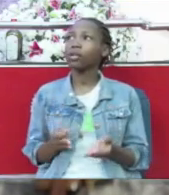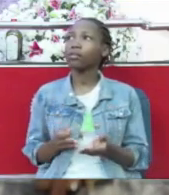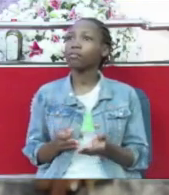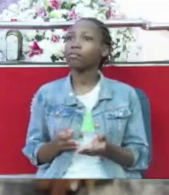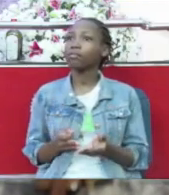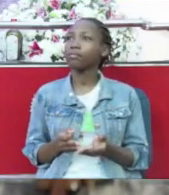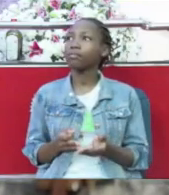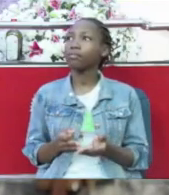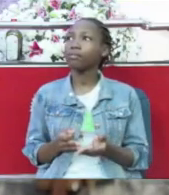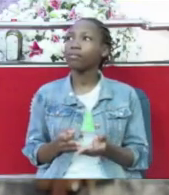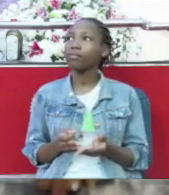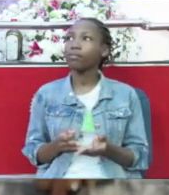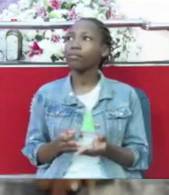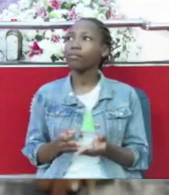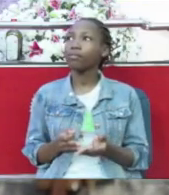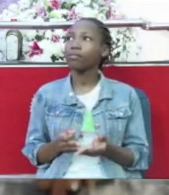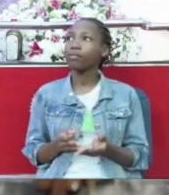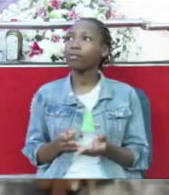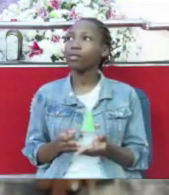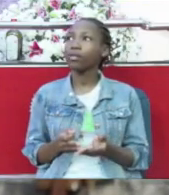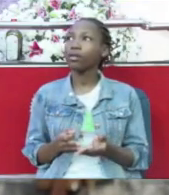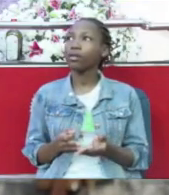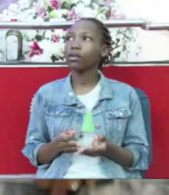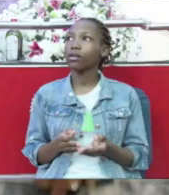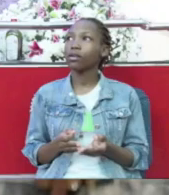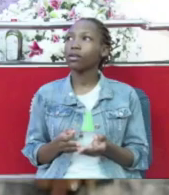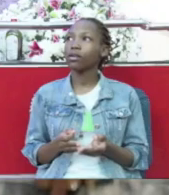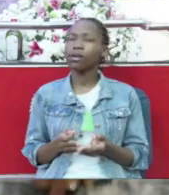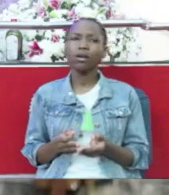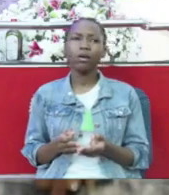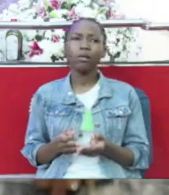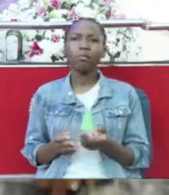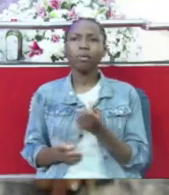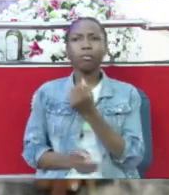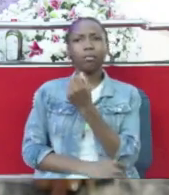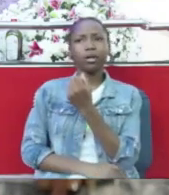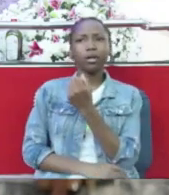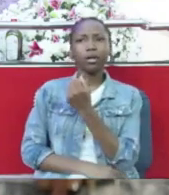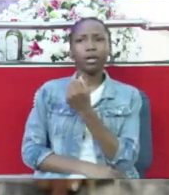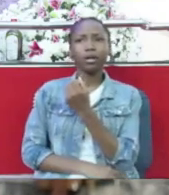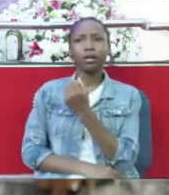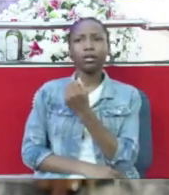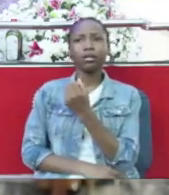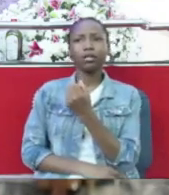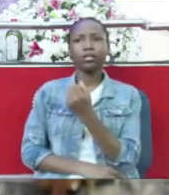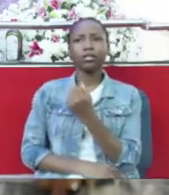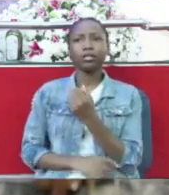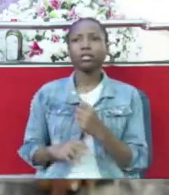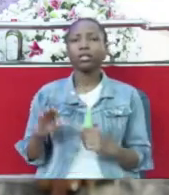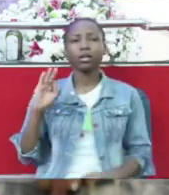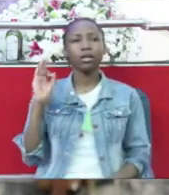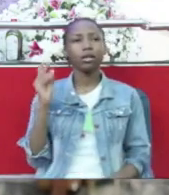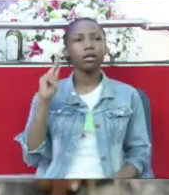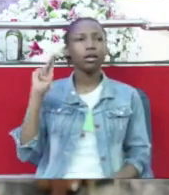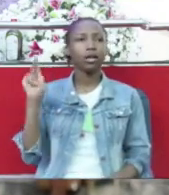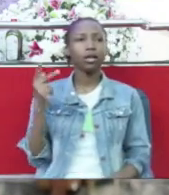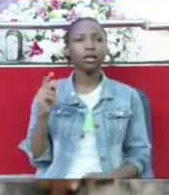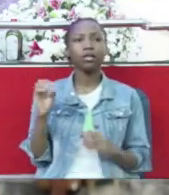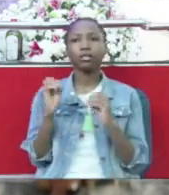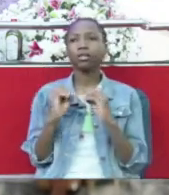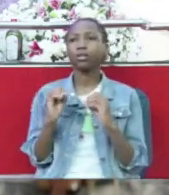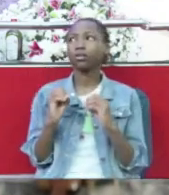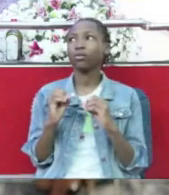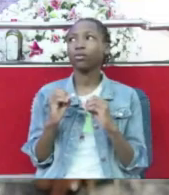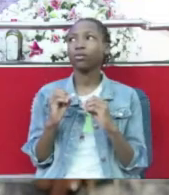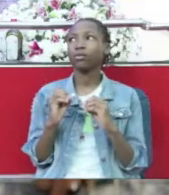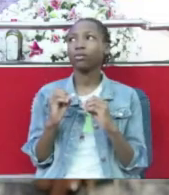familia yangu. What is at stake is not even Kenya. Sio Kenya too. It's not even Africa. Sio Africa too. Actually the future